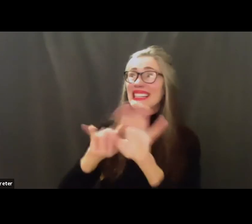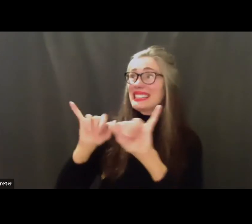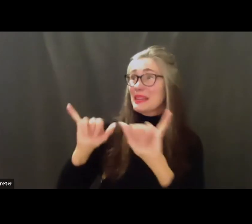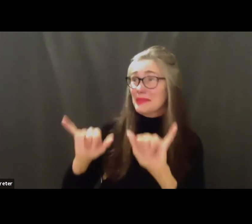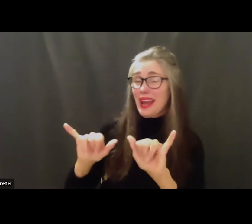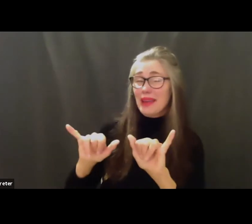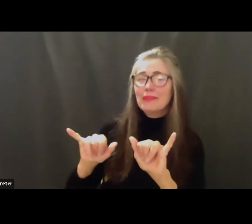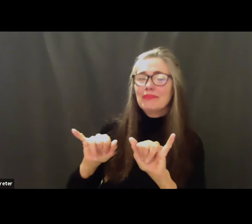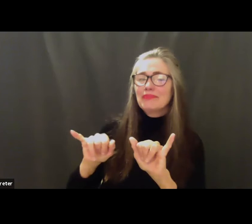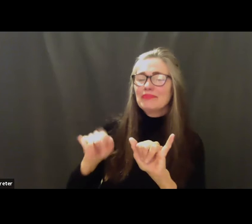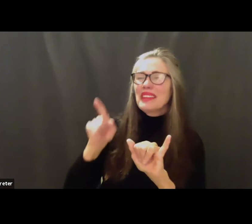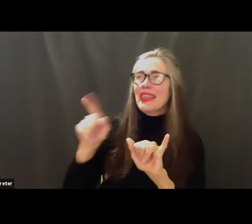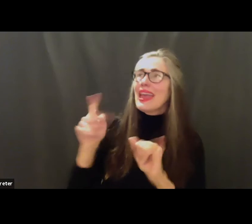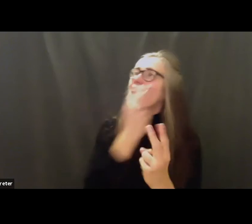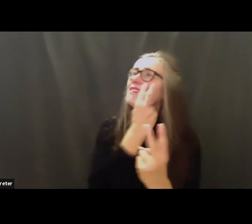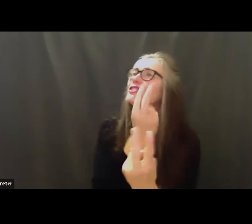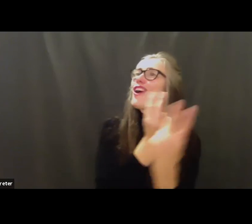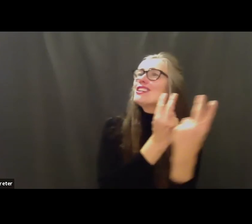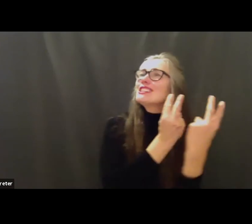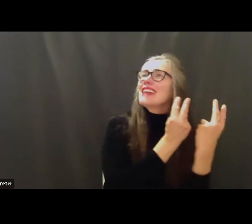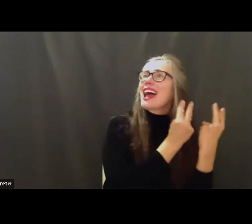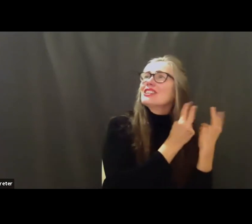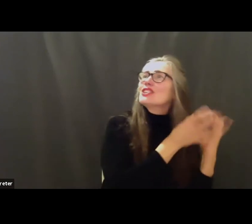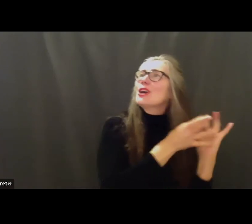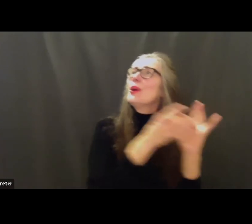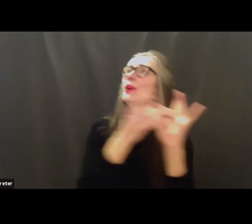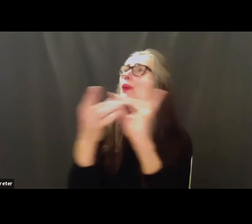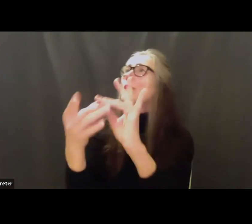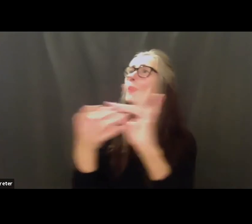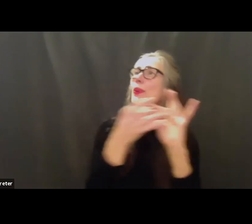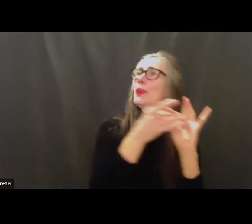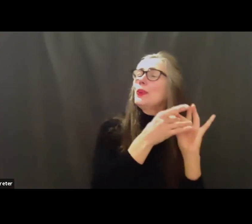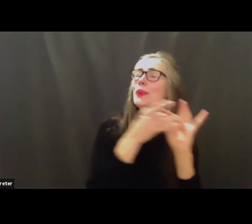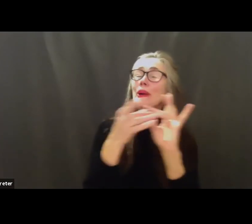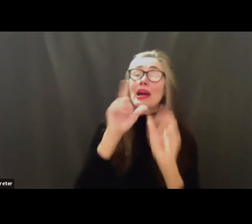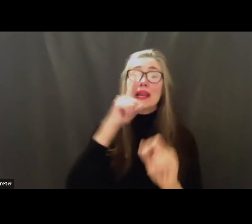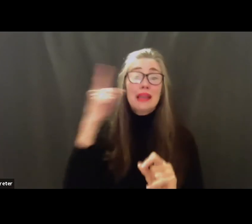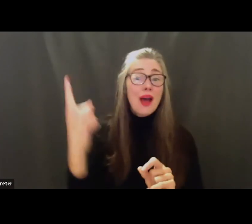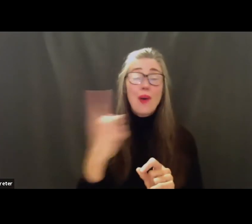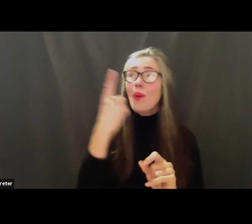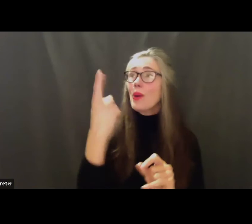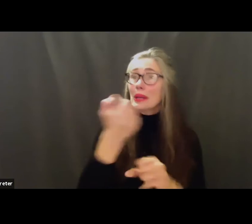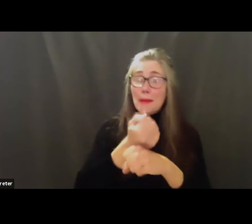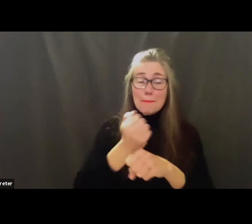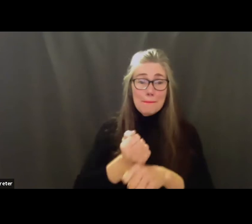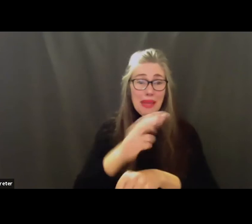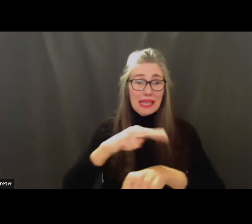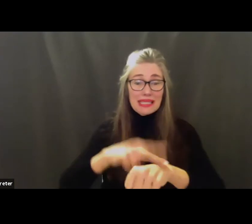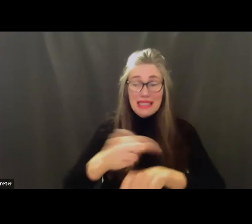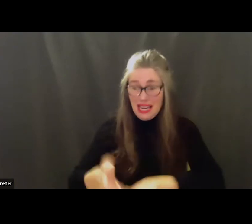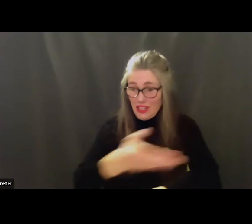simultaneously channel nostalgia. So it's not just making the nation great, it's making the nation